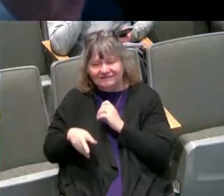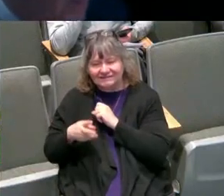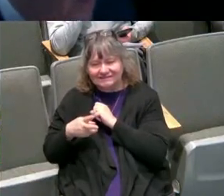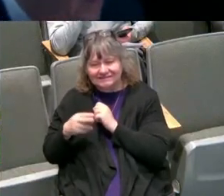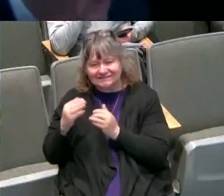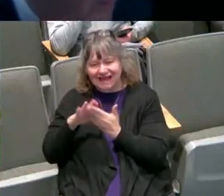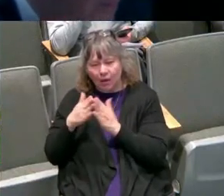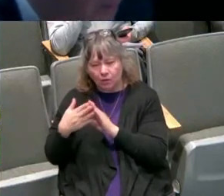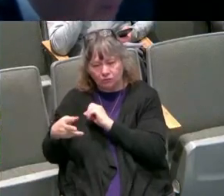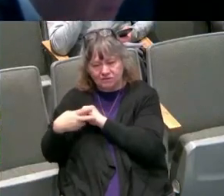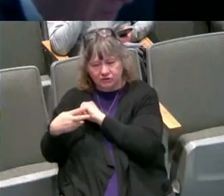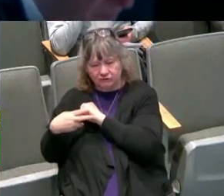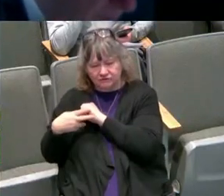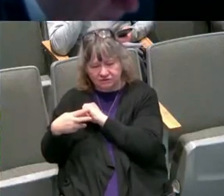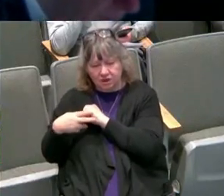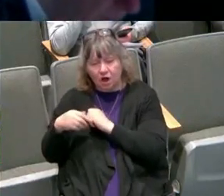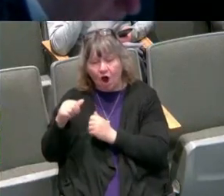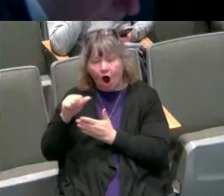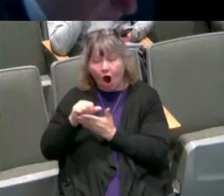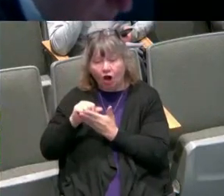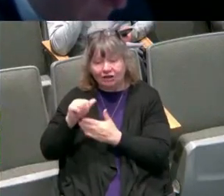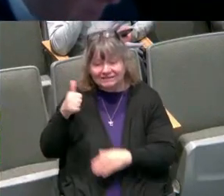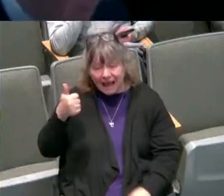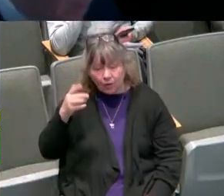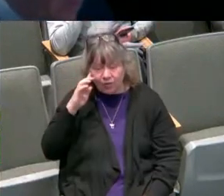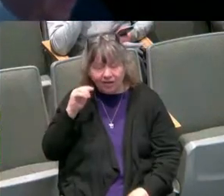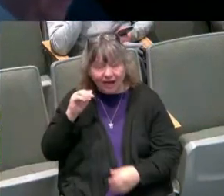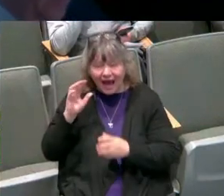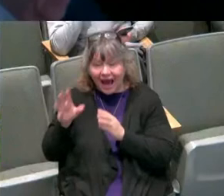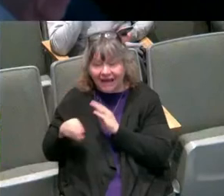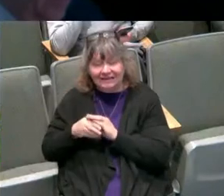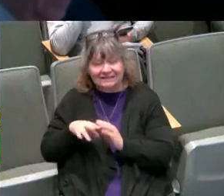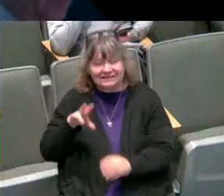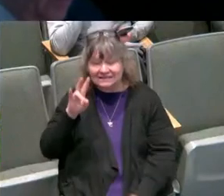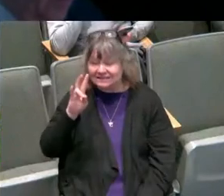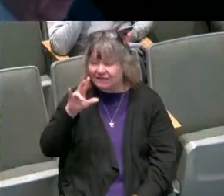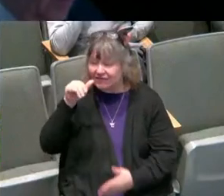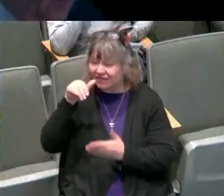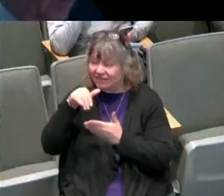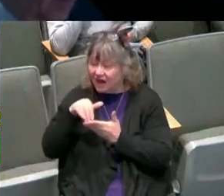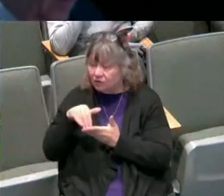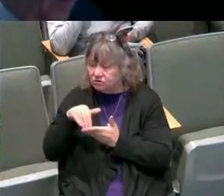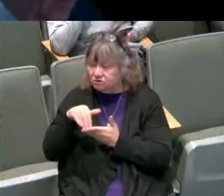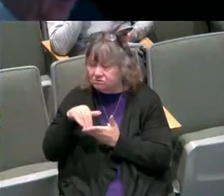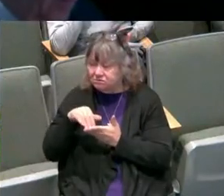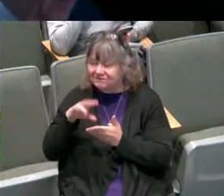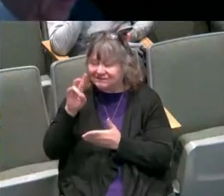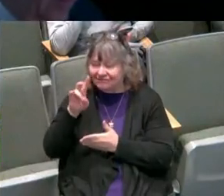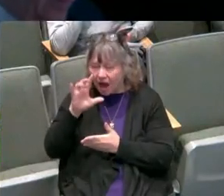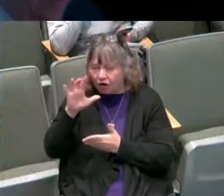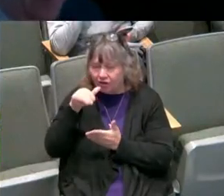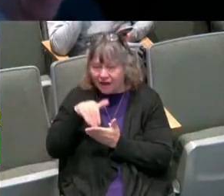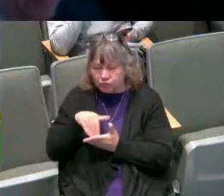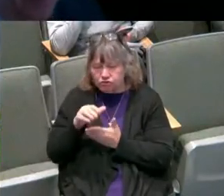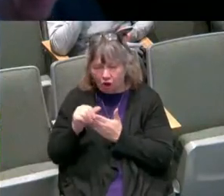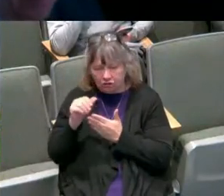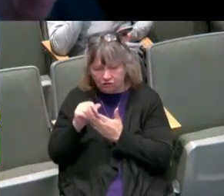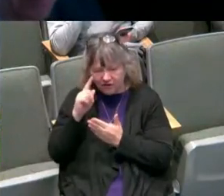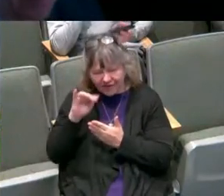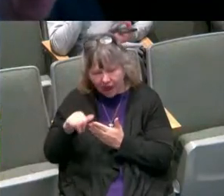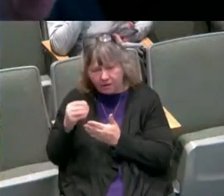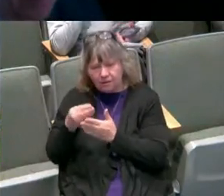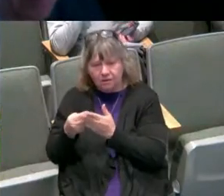article 10 will pose to add 700 thousand dollars to the general stabilization fund to grow that fund as the overall budget grows